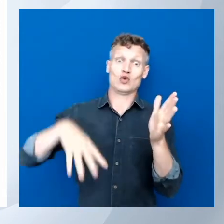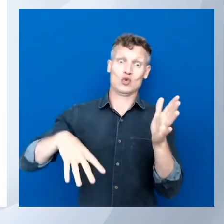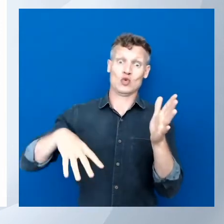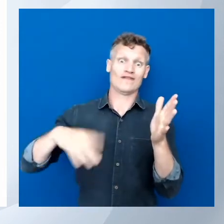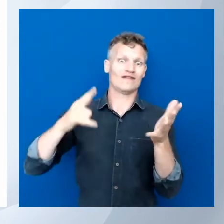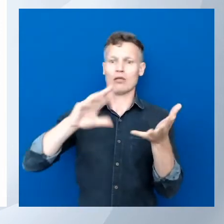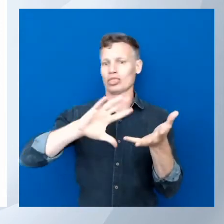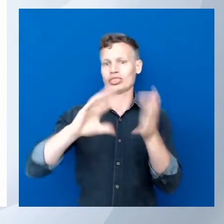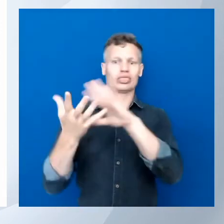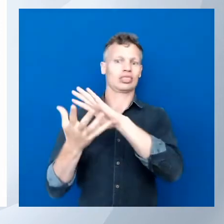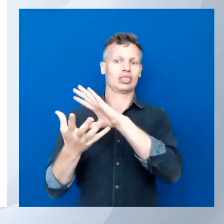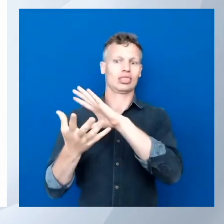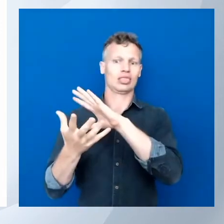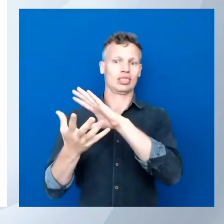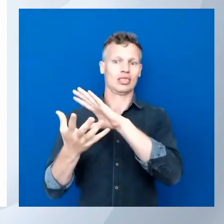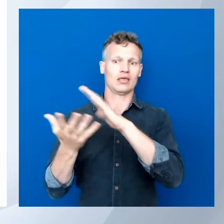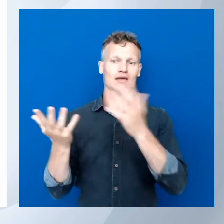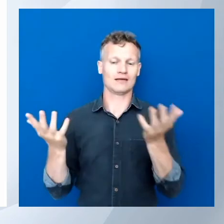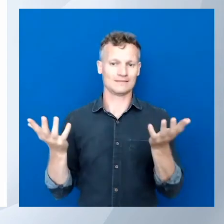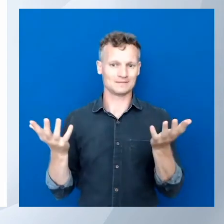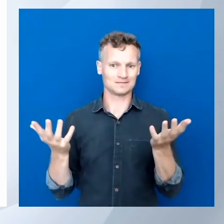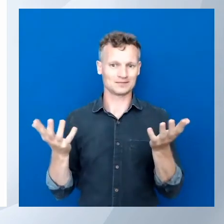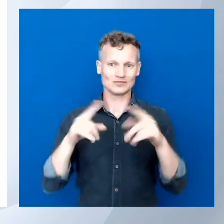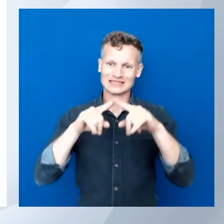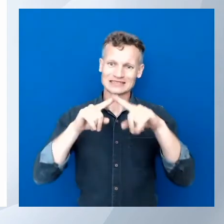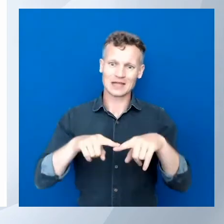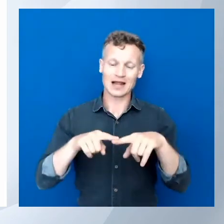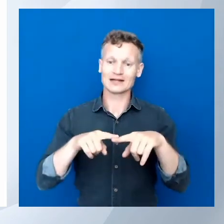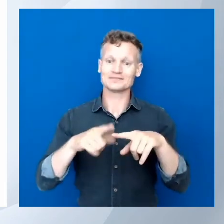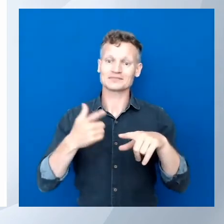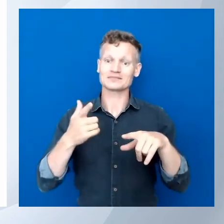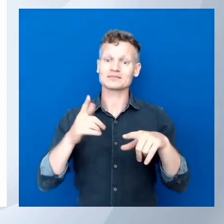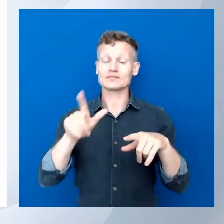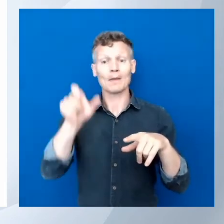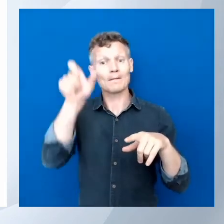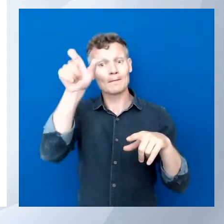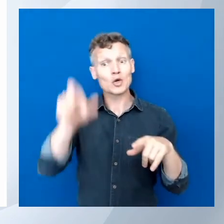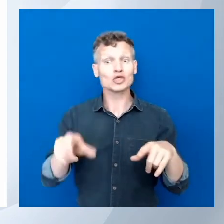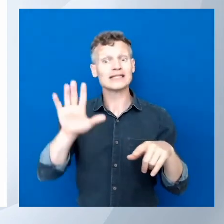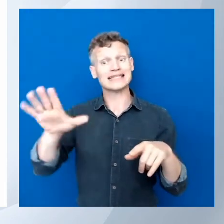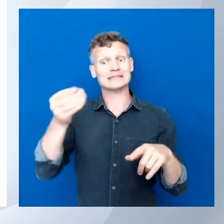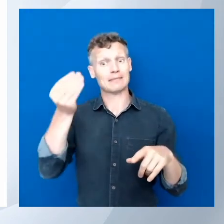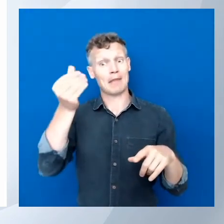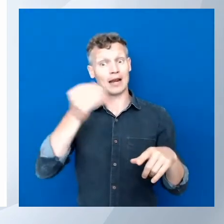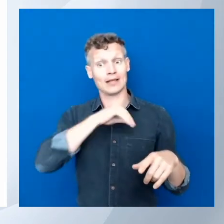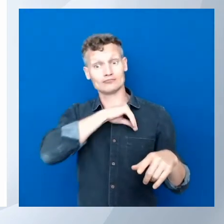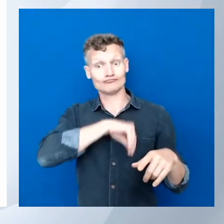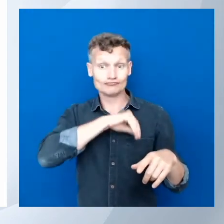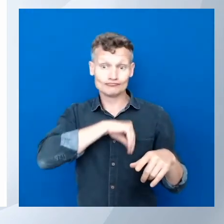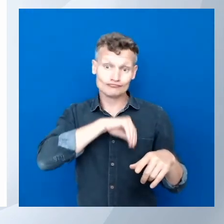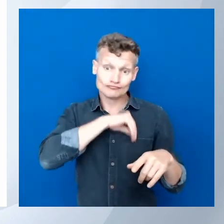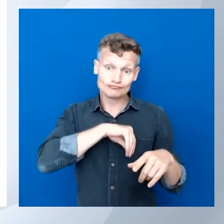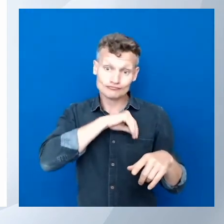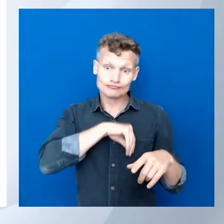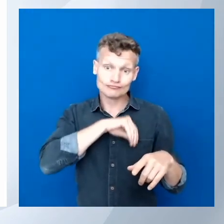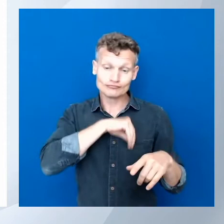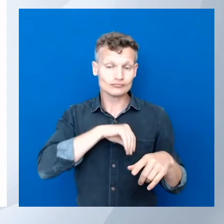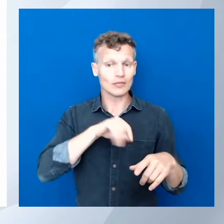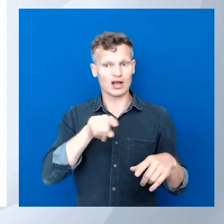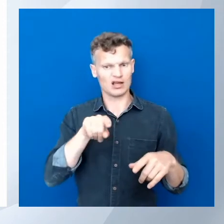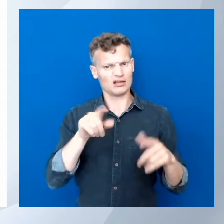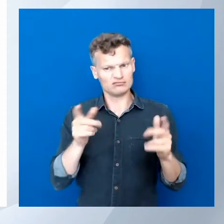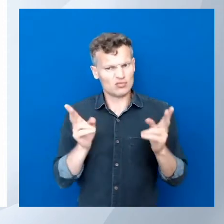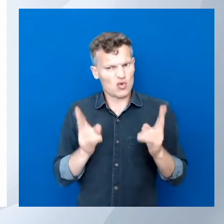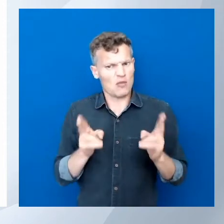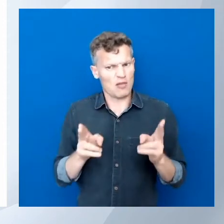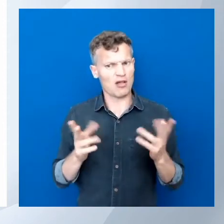customer. That seems to me like an attribute that's fairly normal. But in